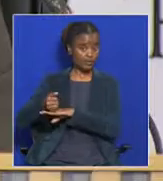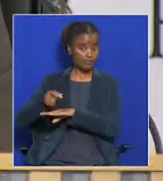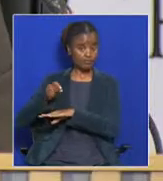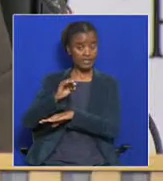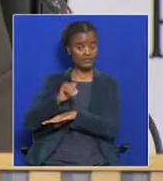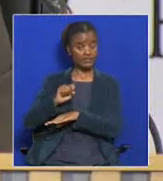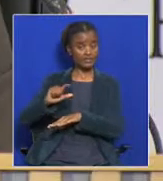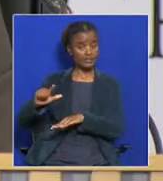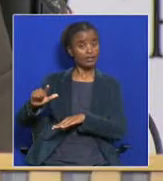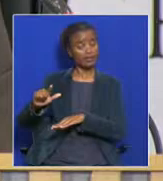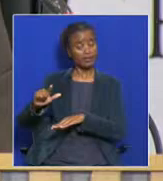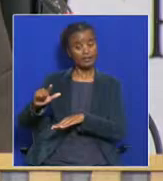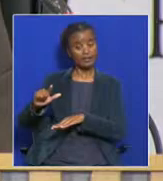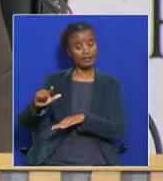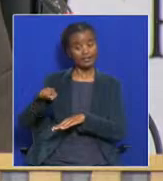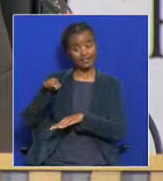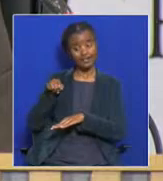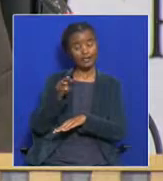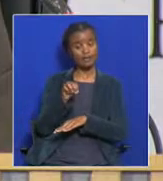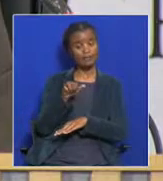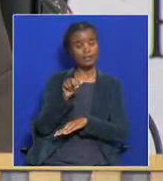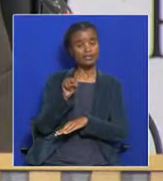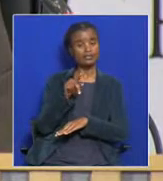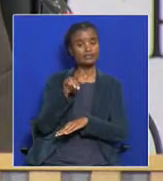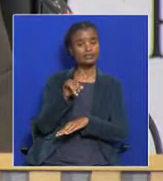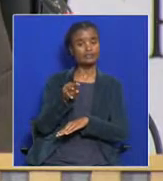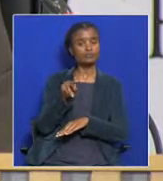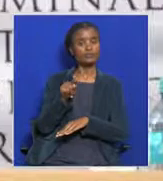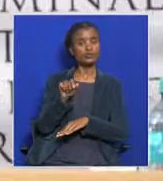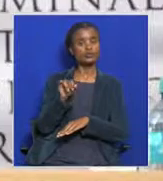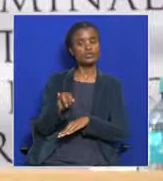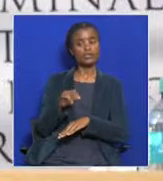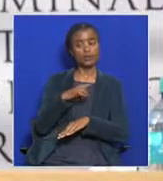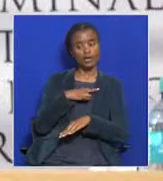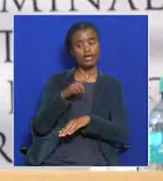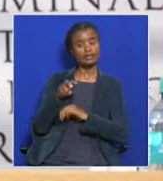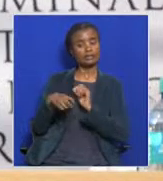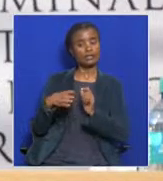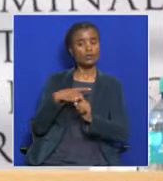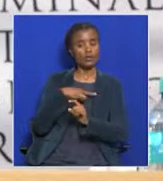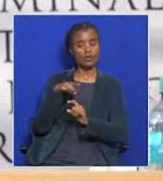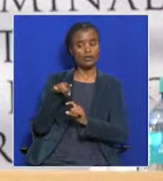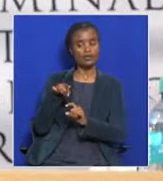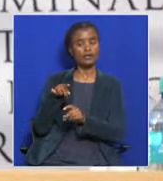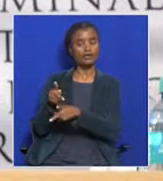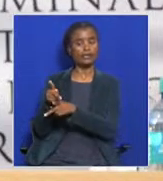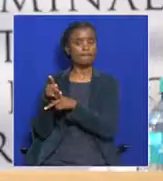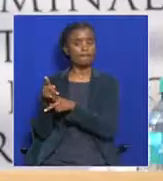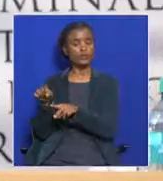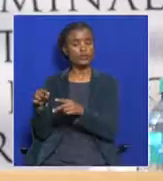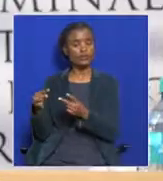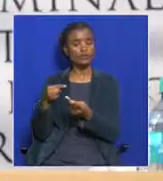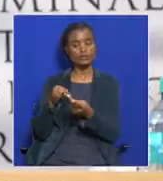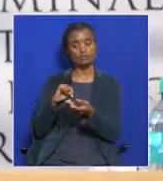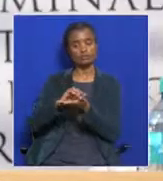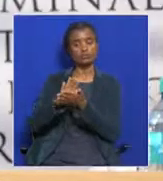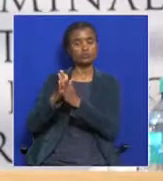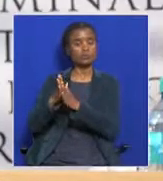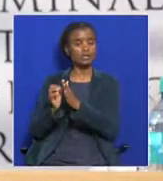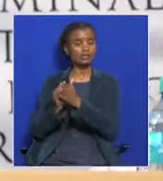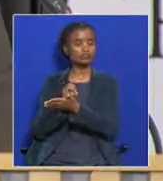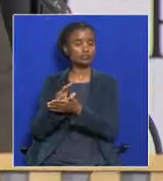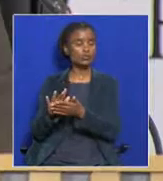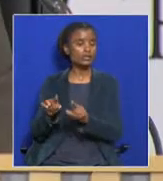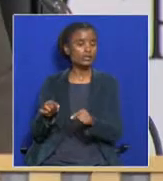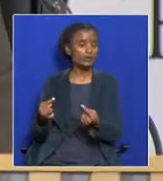for the eventual theft, because they couldn't store them, they couldn't take them for destruction, they couldn't do anything with them. And your hands were tied. Is that